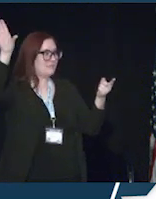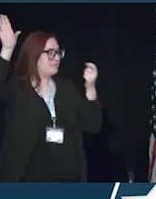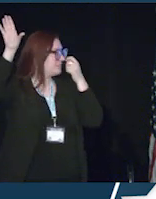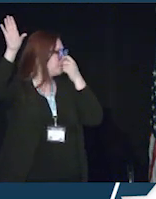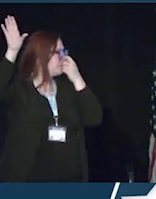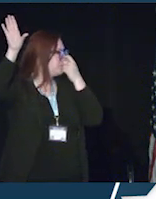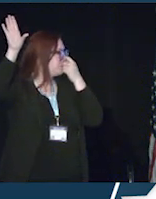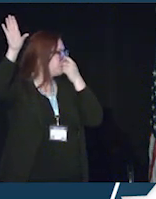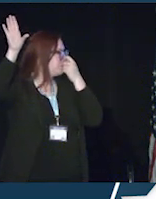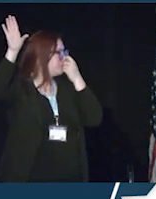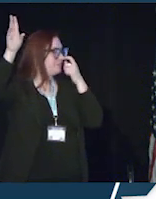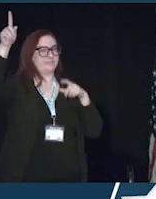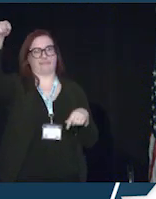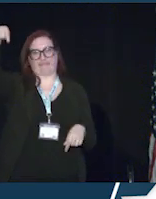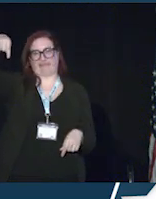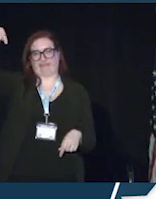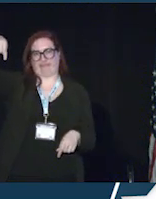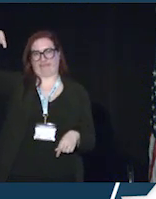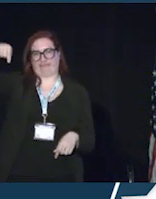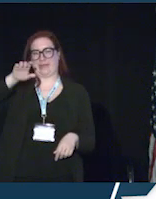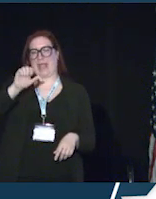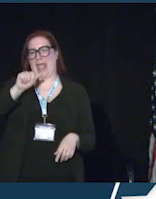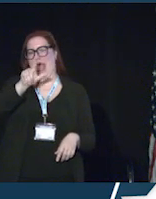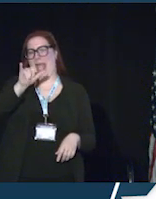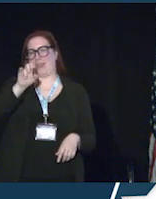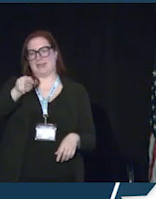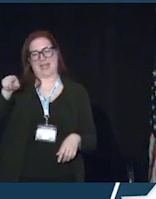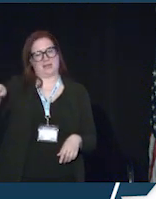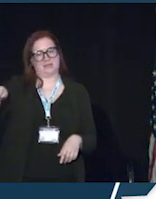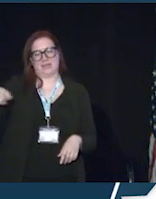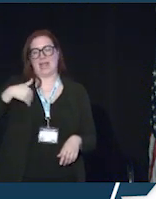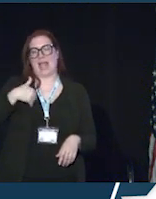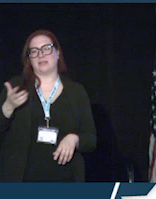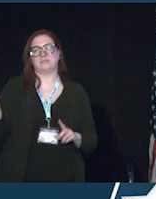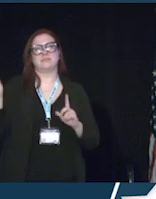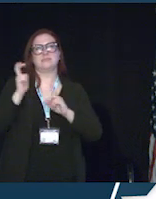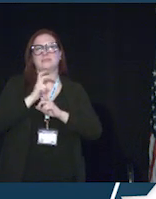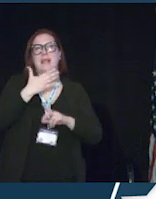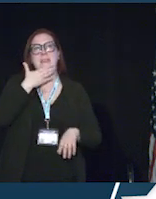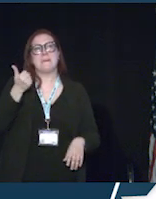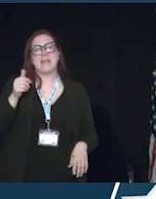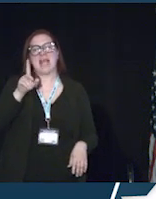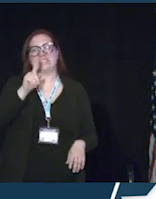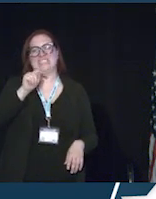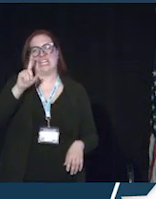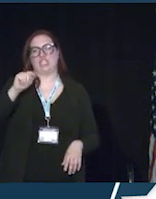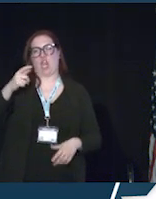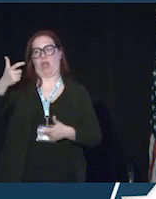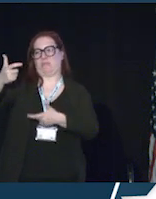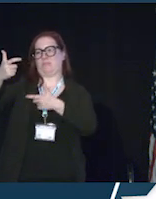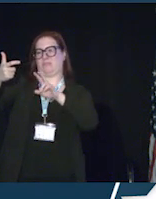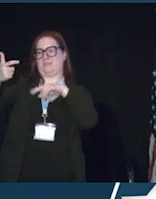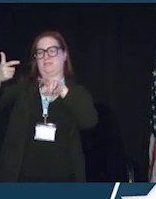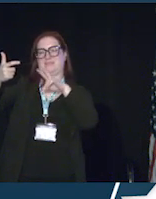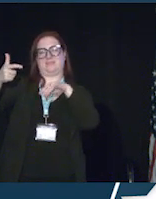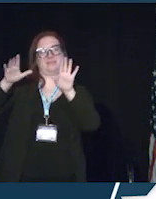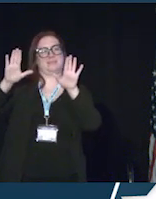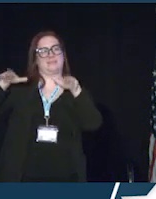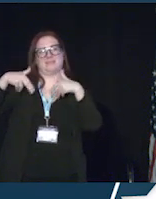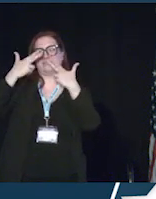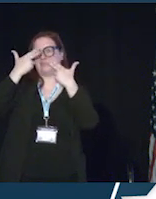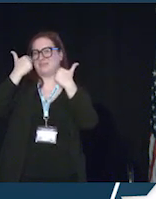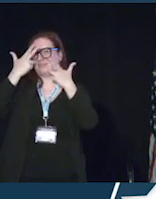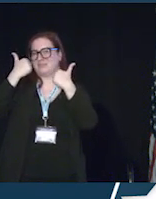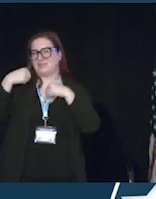This one. Allison Fogarty has one of the best TikTok channels I have ever seen.